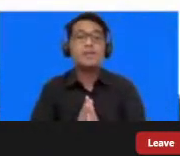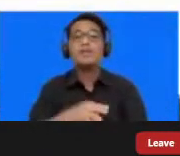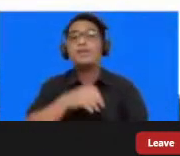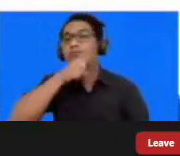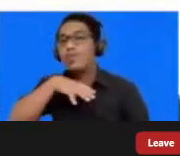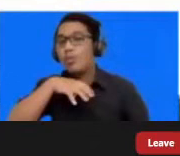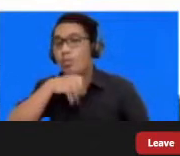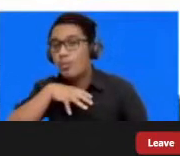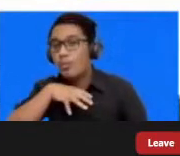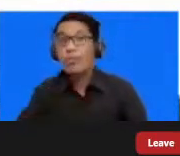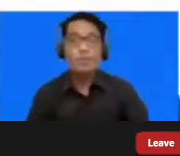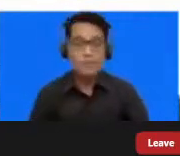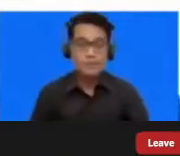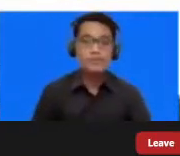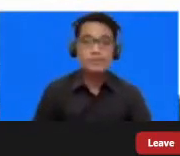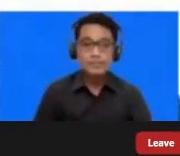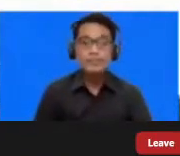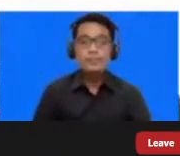older persons, definitely